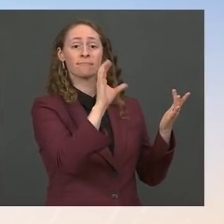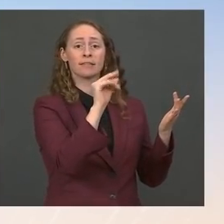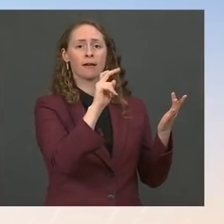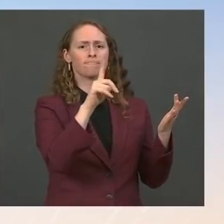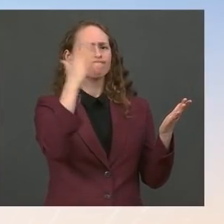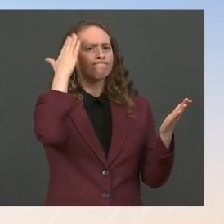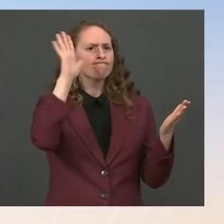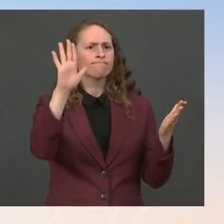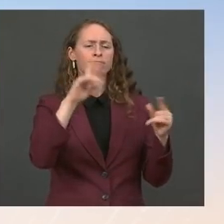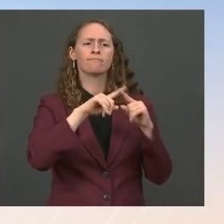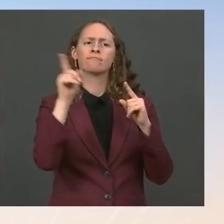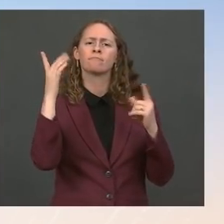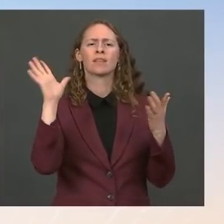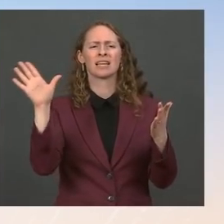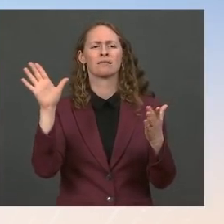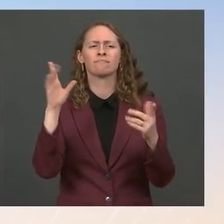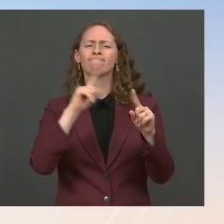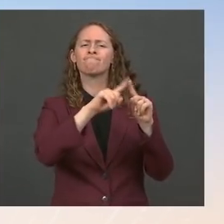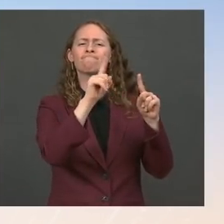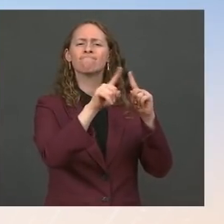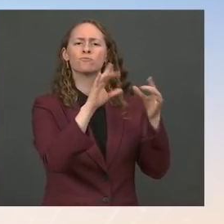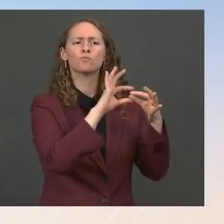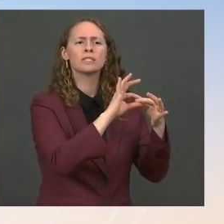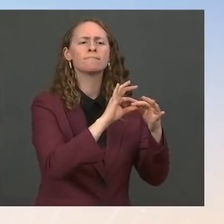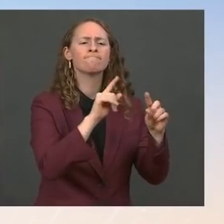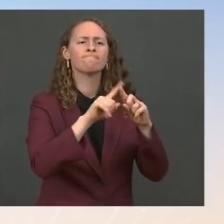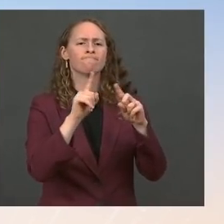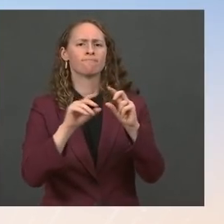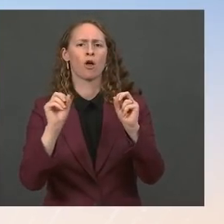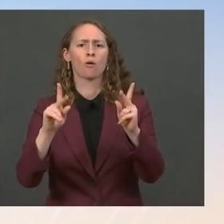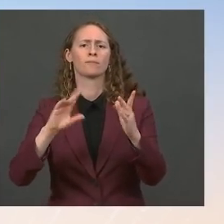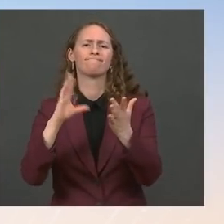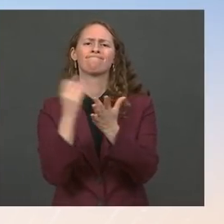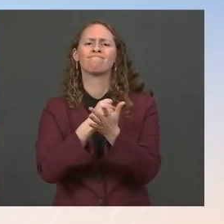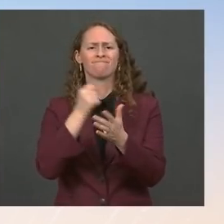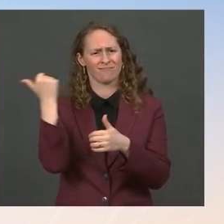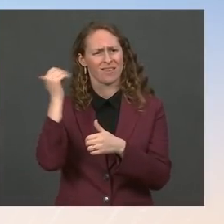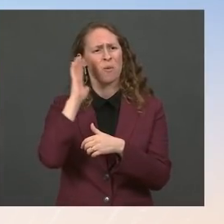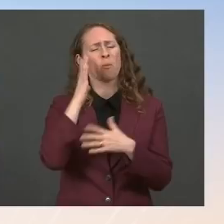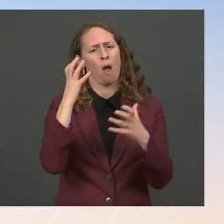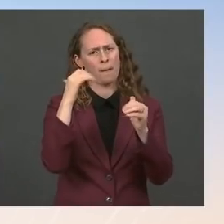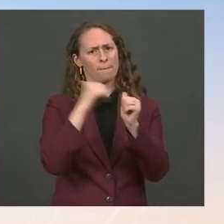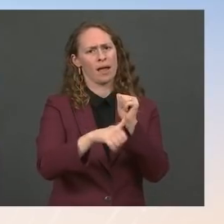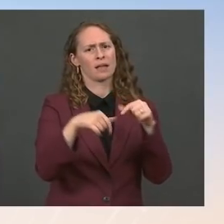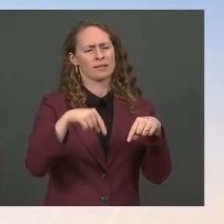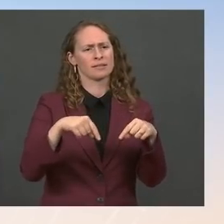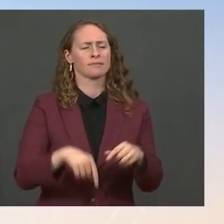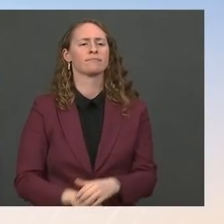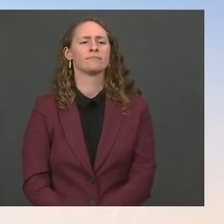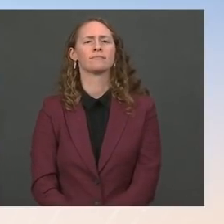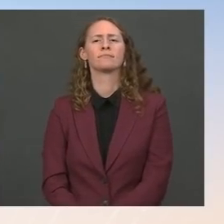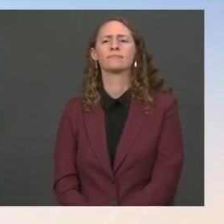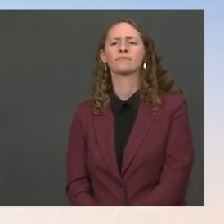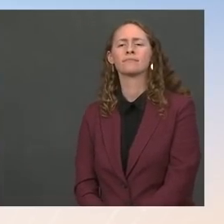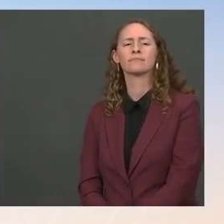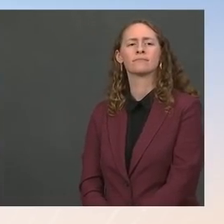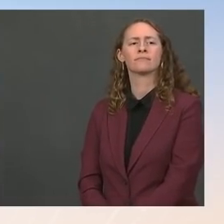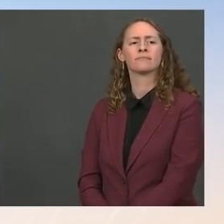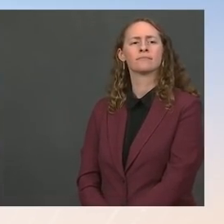lever, every bully pulpit opportunity he has to move this forward. And the last black agenda item,